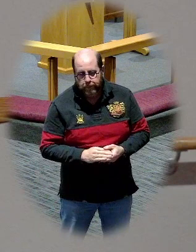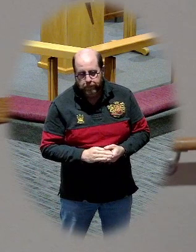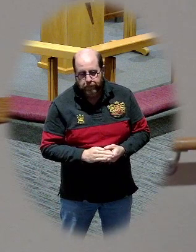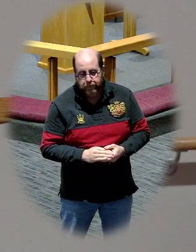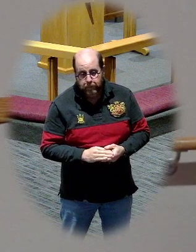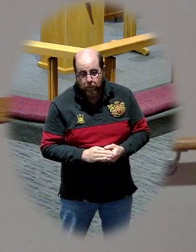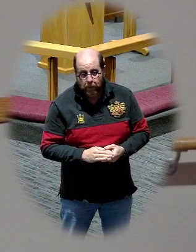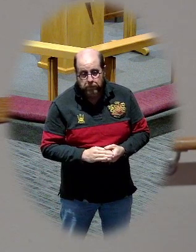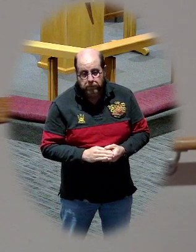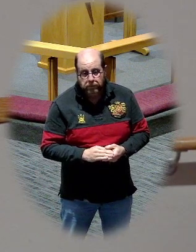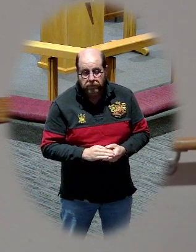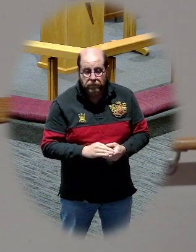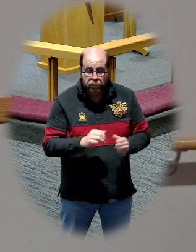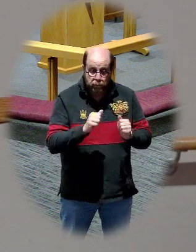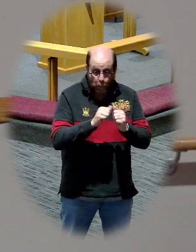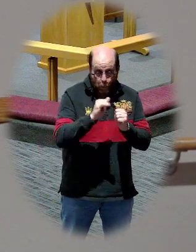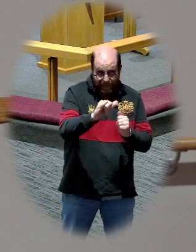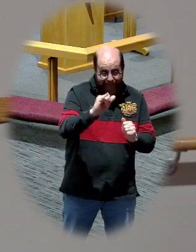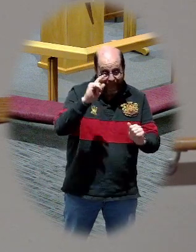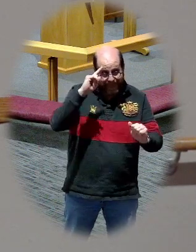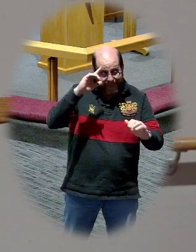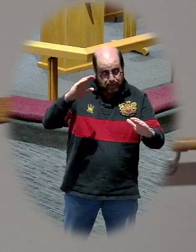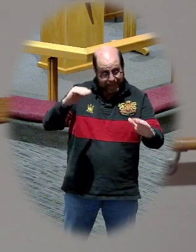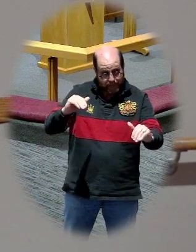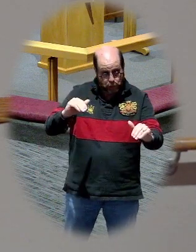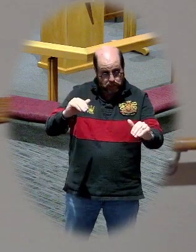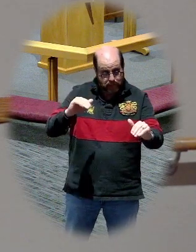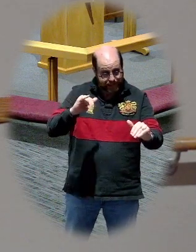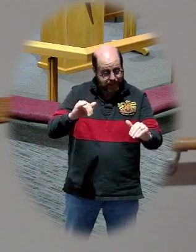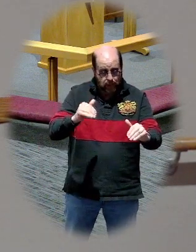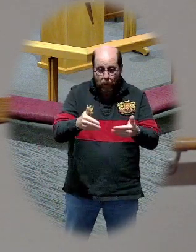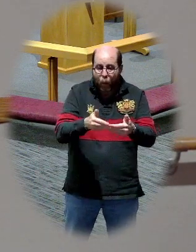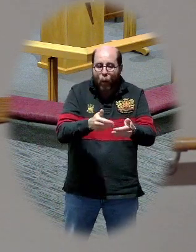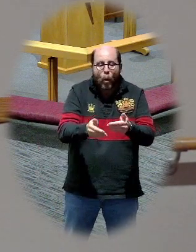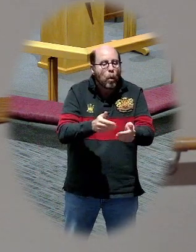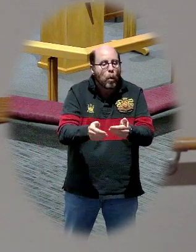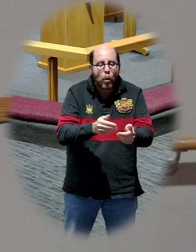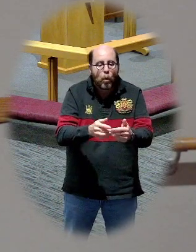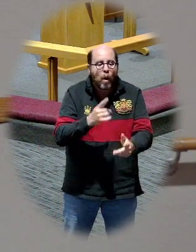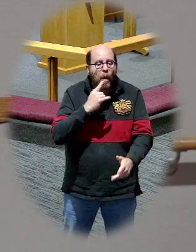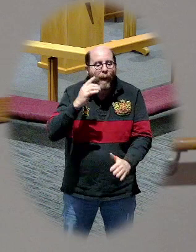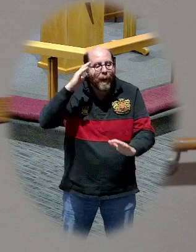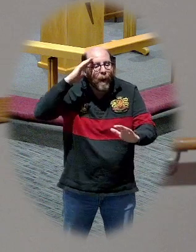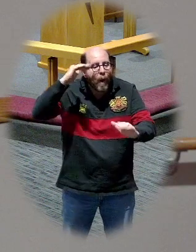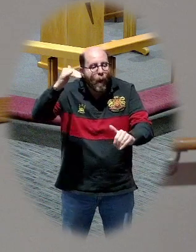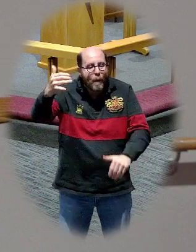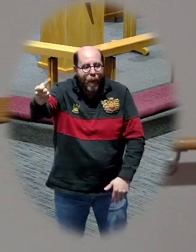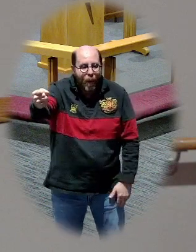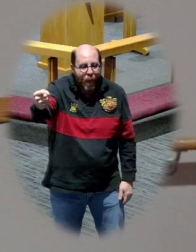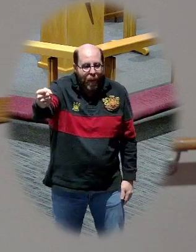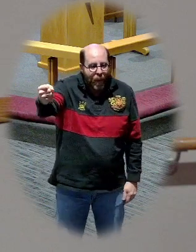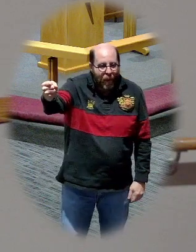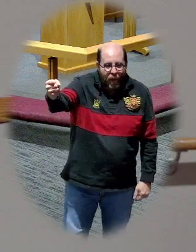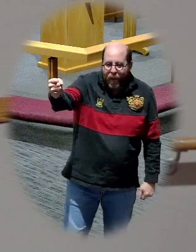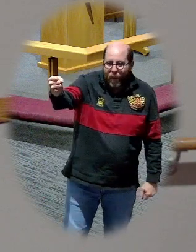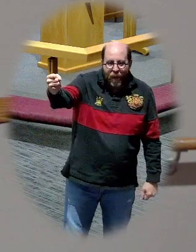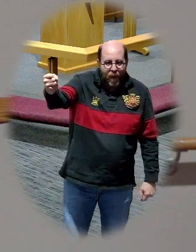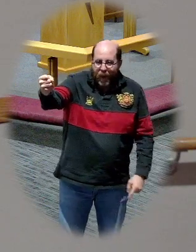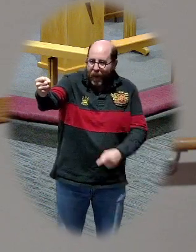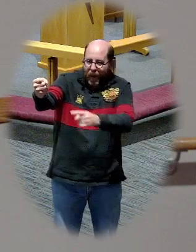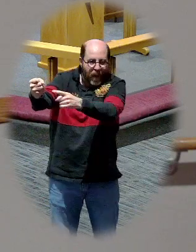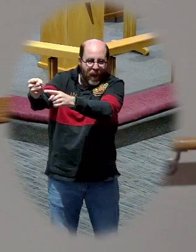with an expectation that whatever it is he's hoping for is going to come